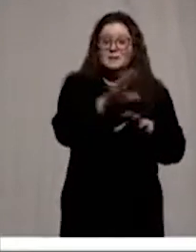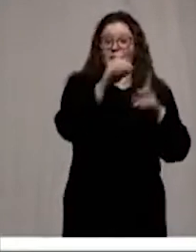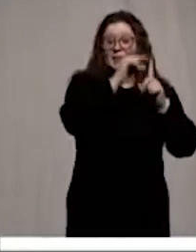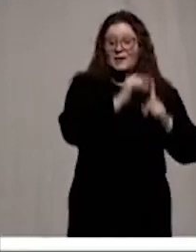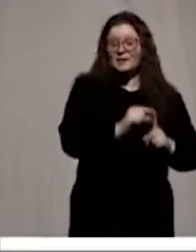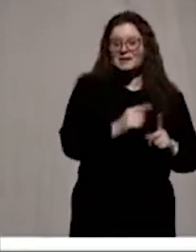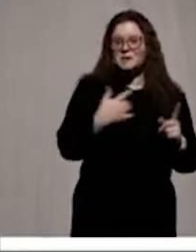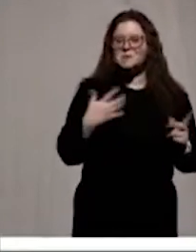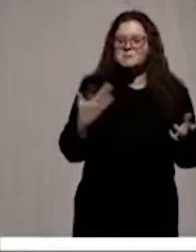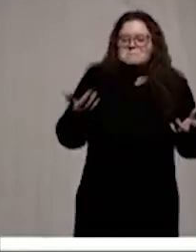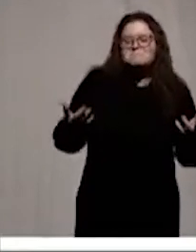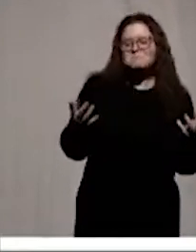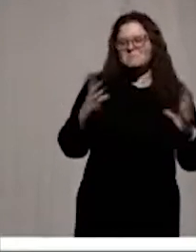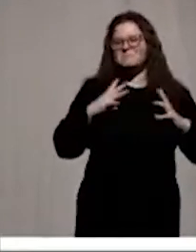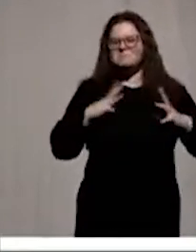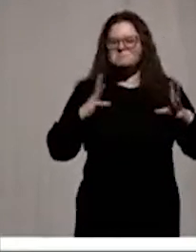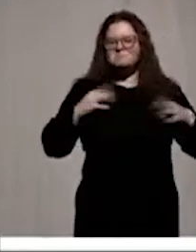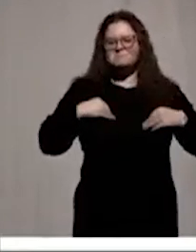It's okay if it's weird.